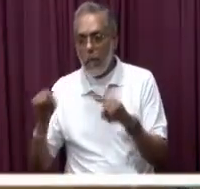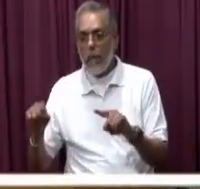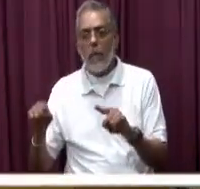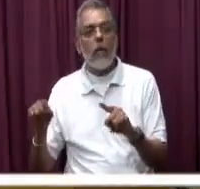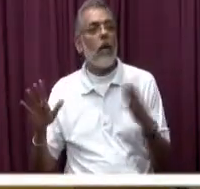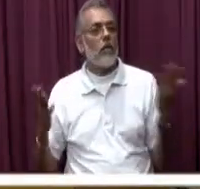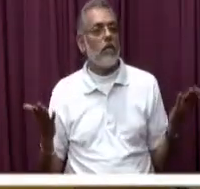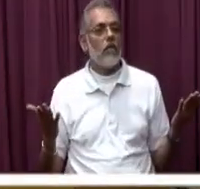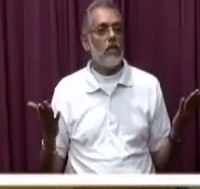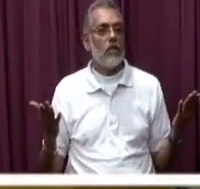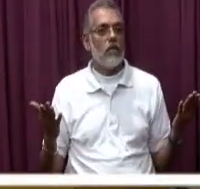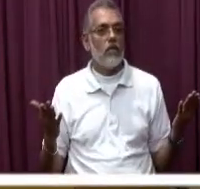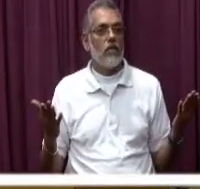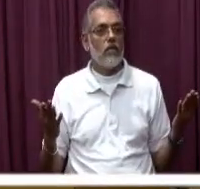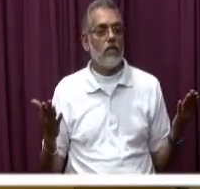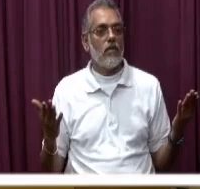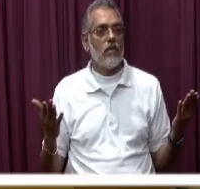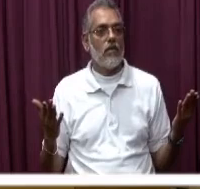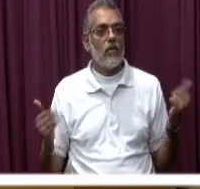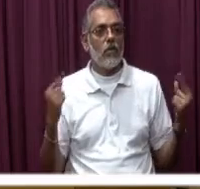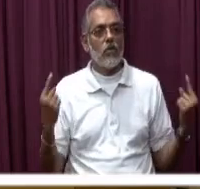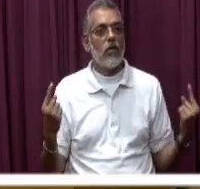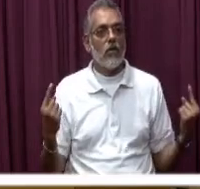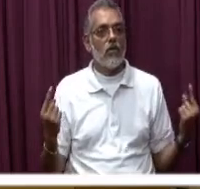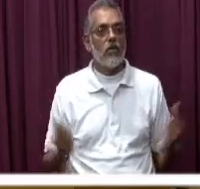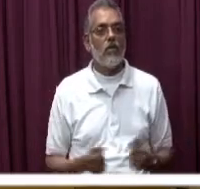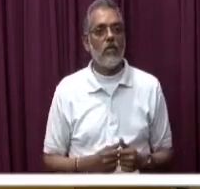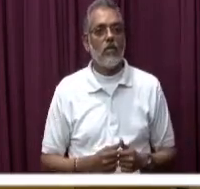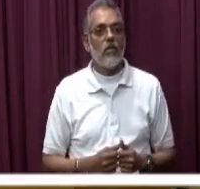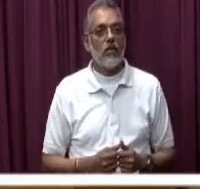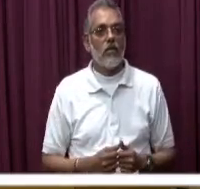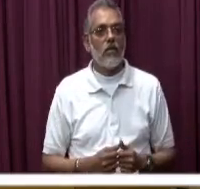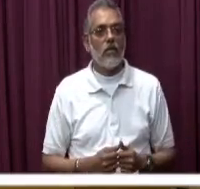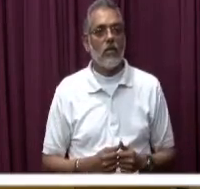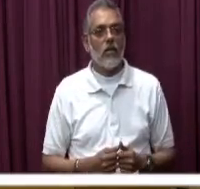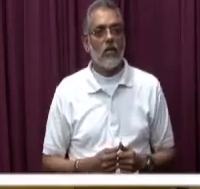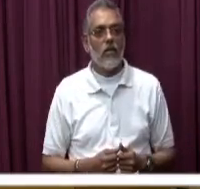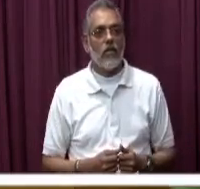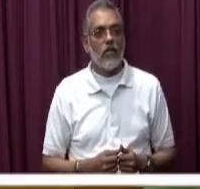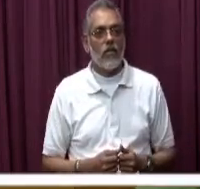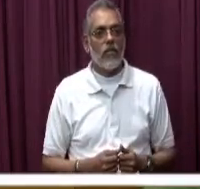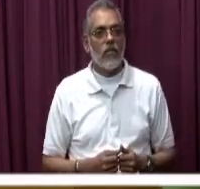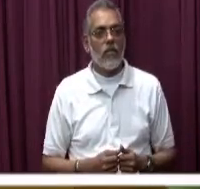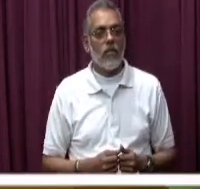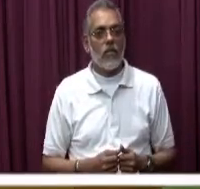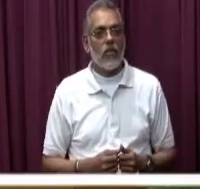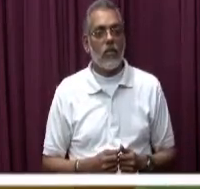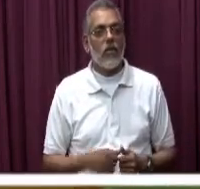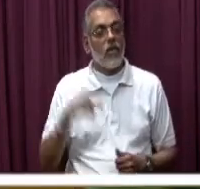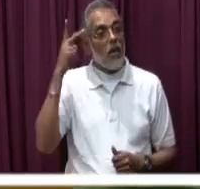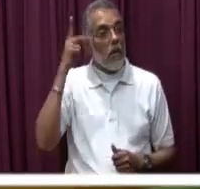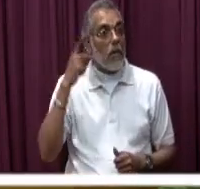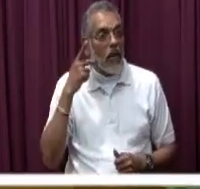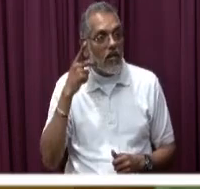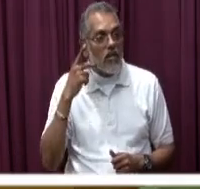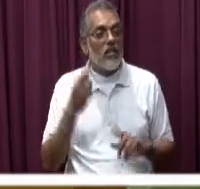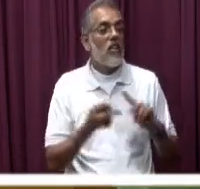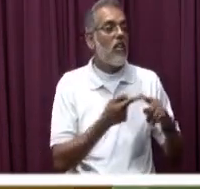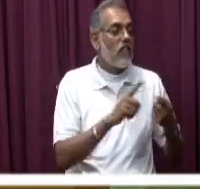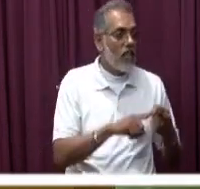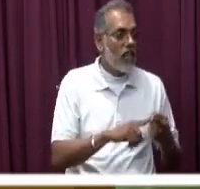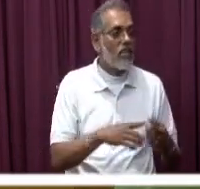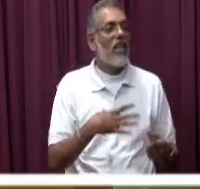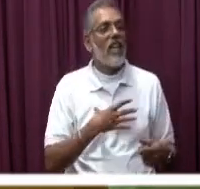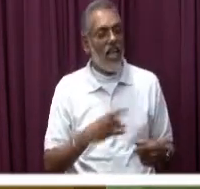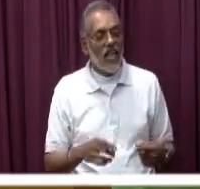it's the worst mother or father in the whole world. Not so? They like you when you do what they like. And when you do what